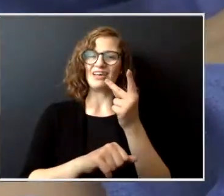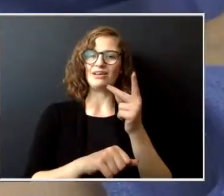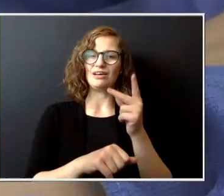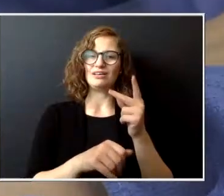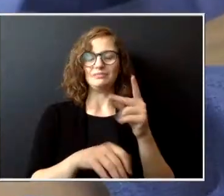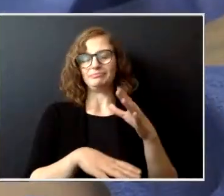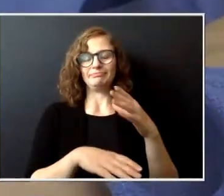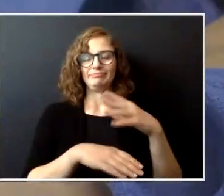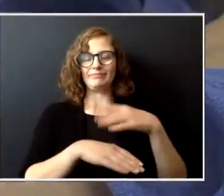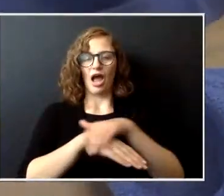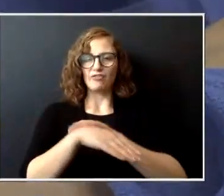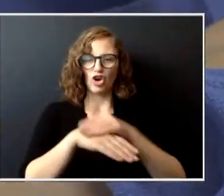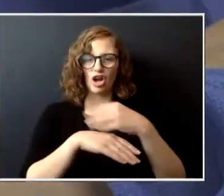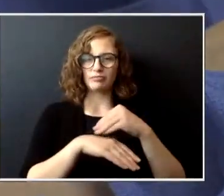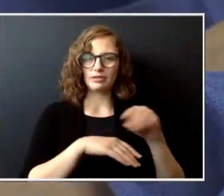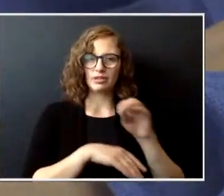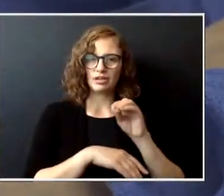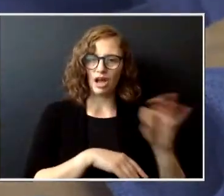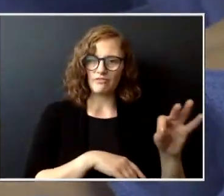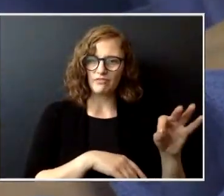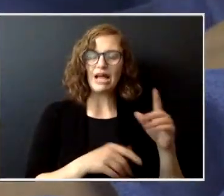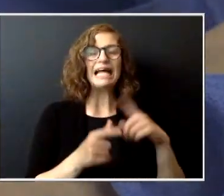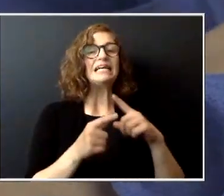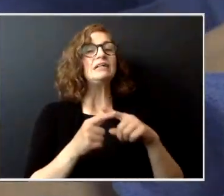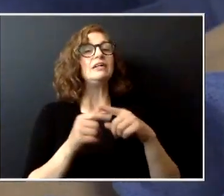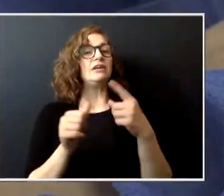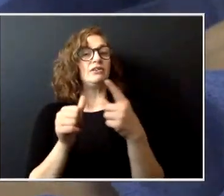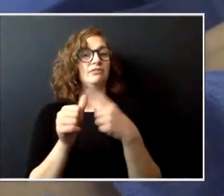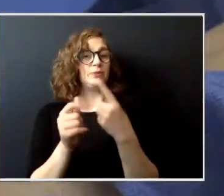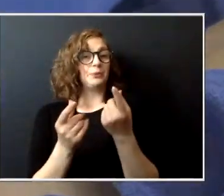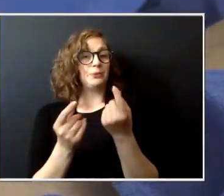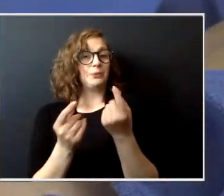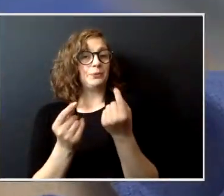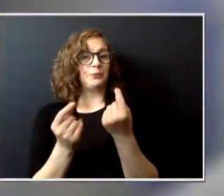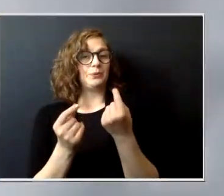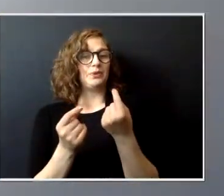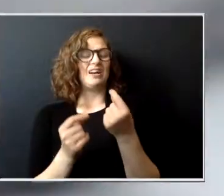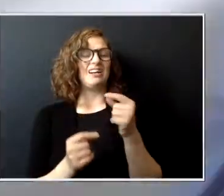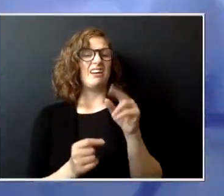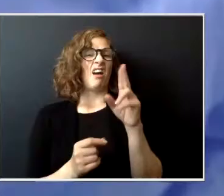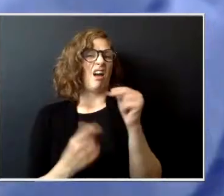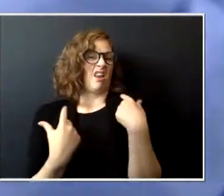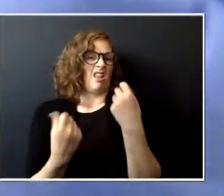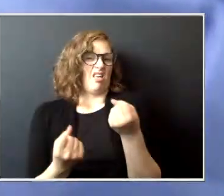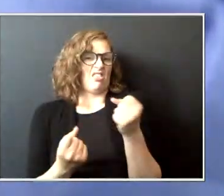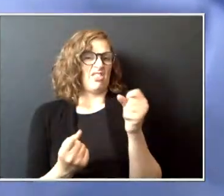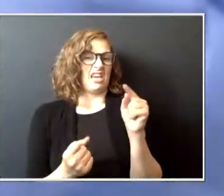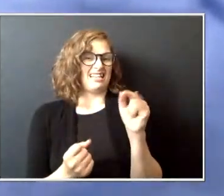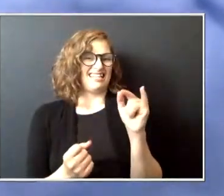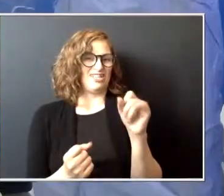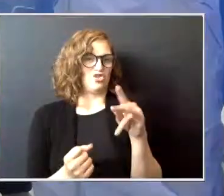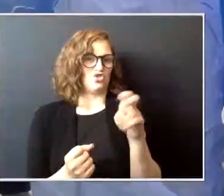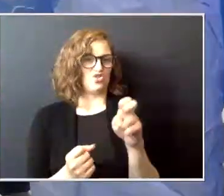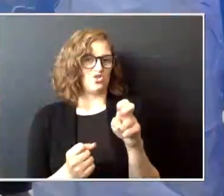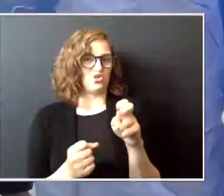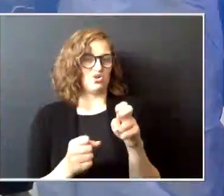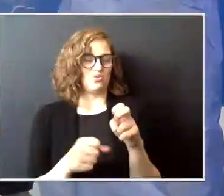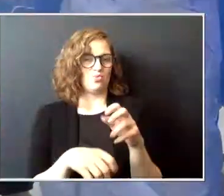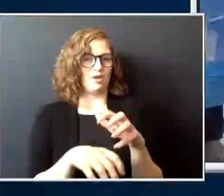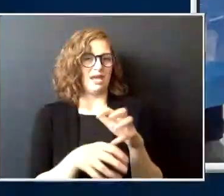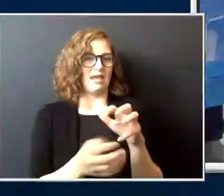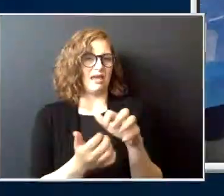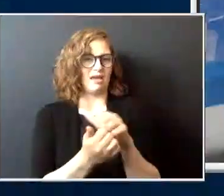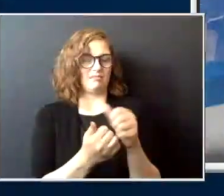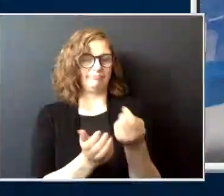really remove that not healthy tissue. Once we've removed that, then we can do a graft. And it's important to note, as Dr. Bofsar already